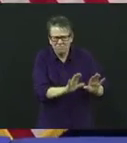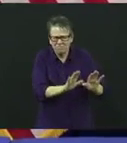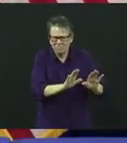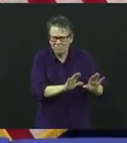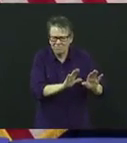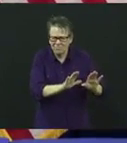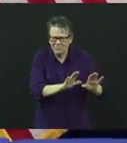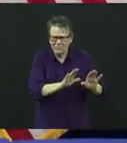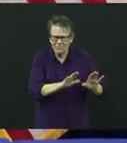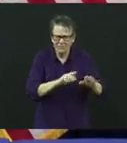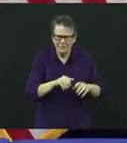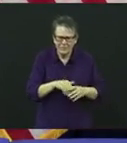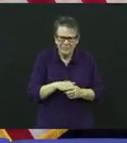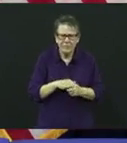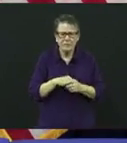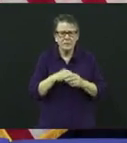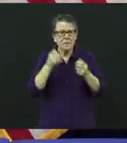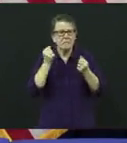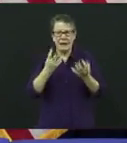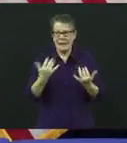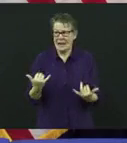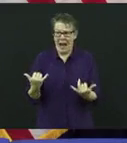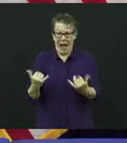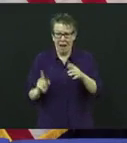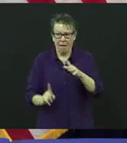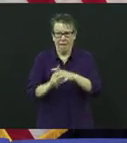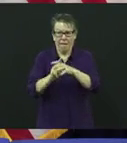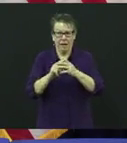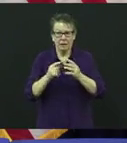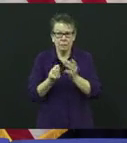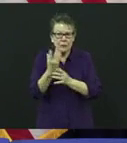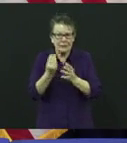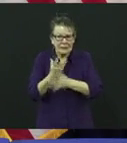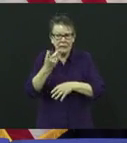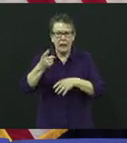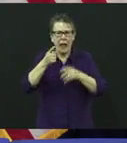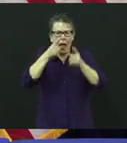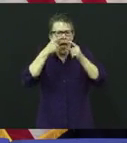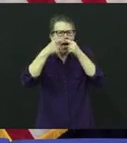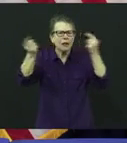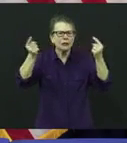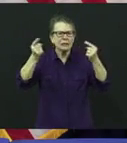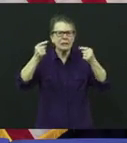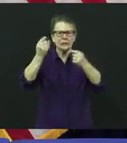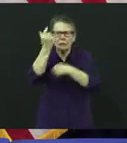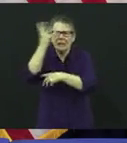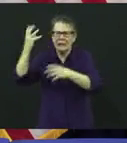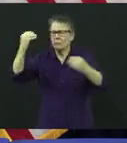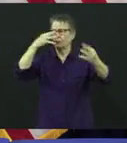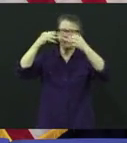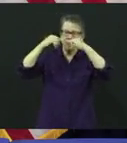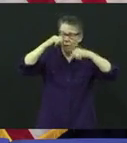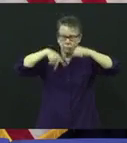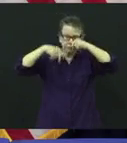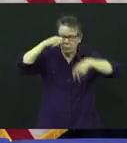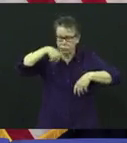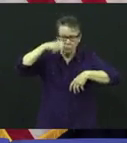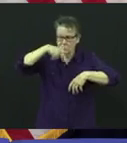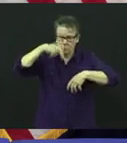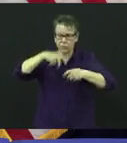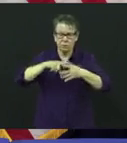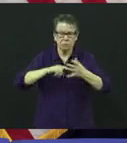3,675. Bergen has 701. Second is Essex, 342. By the way, they are the two most populous counties